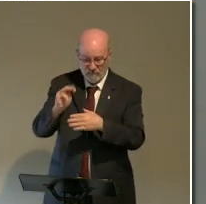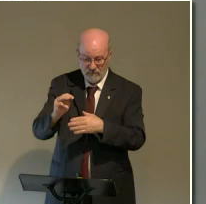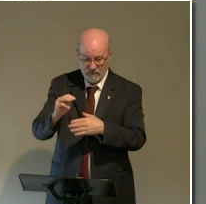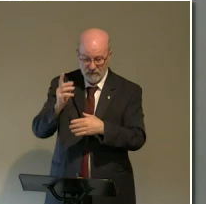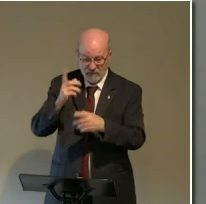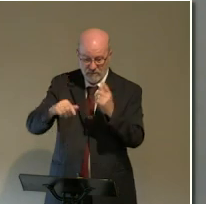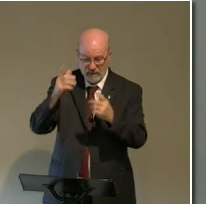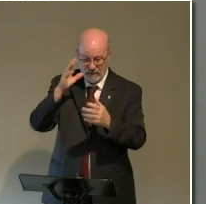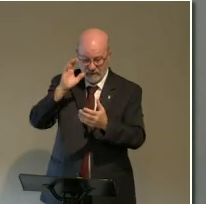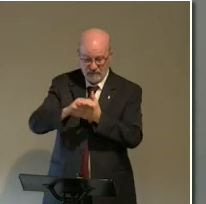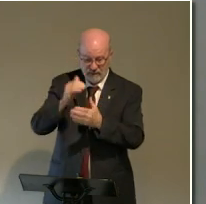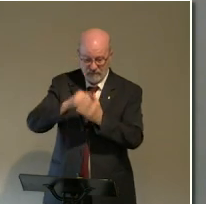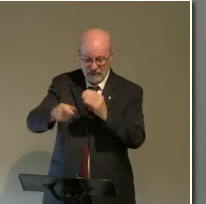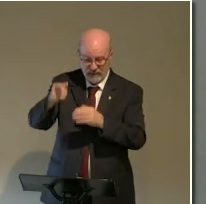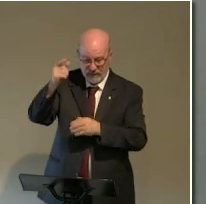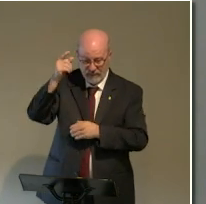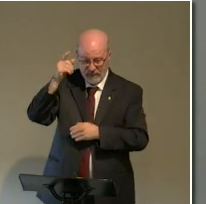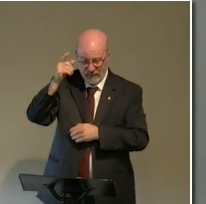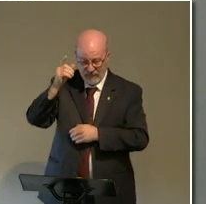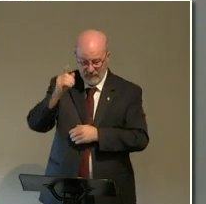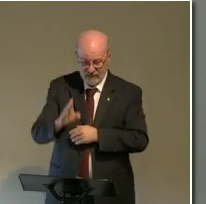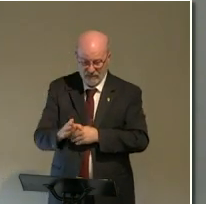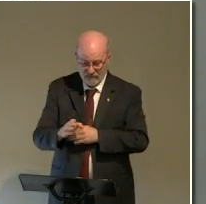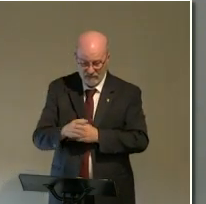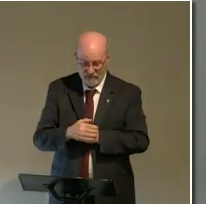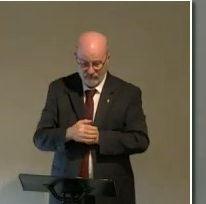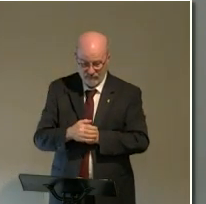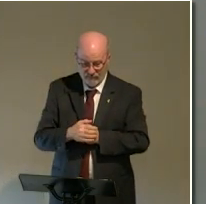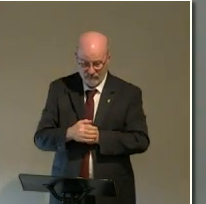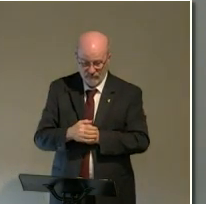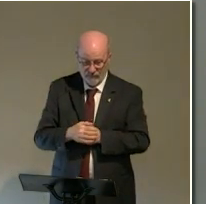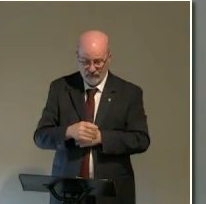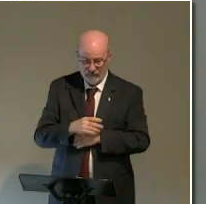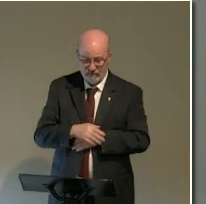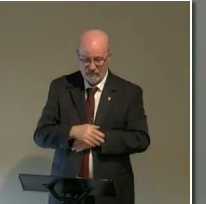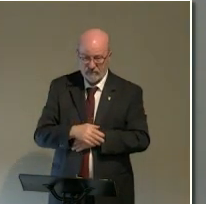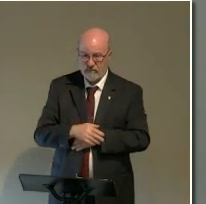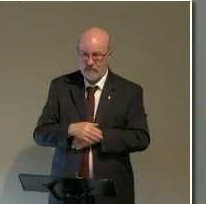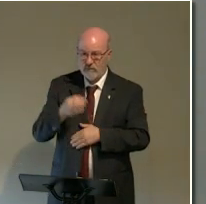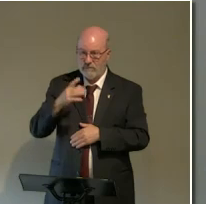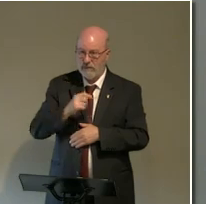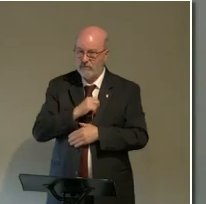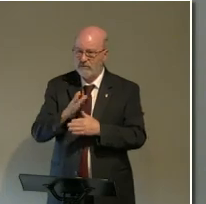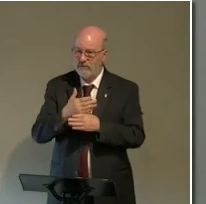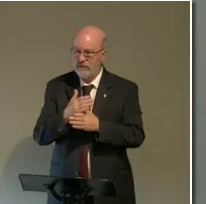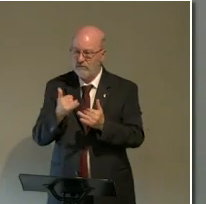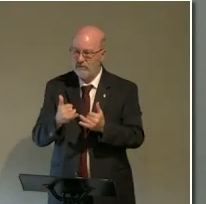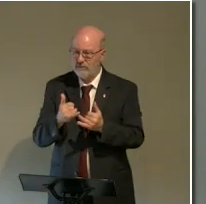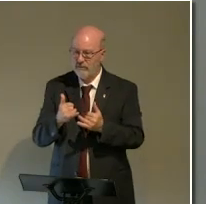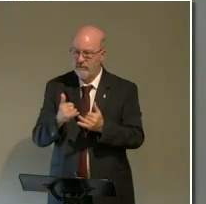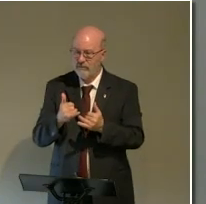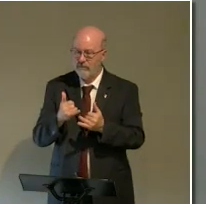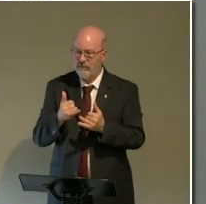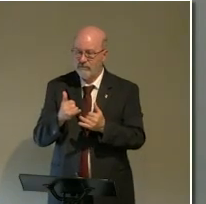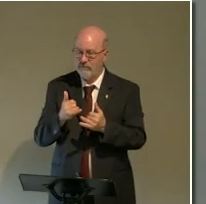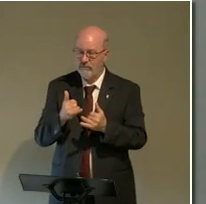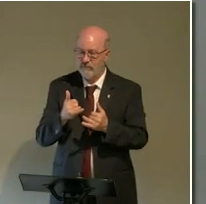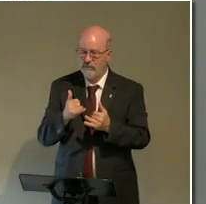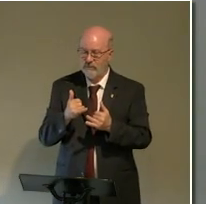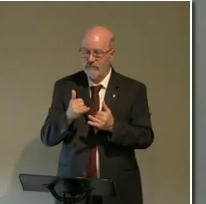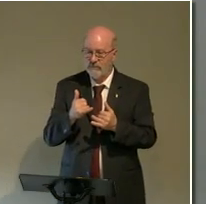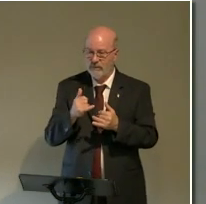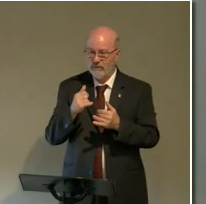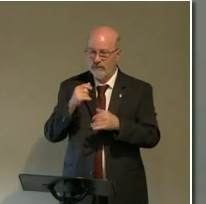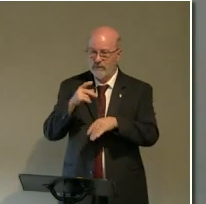him, because he believed in his God. What did Pastor Tricky share today? In Paul